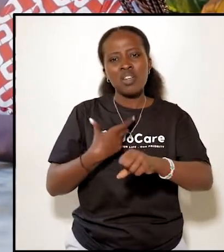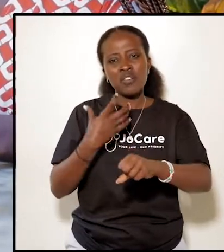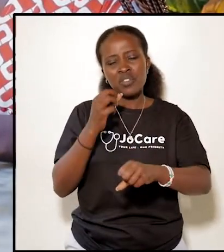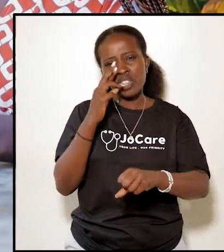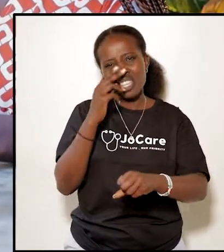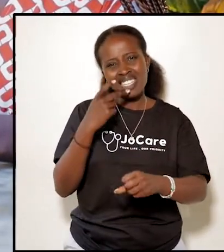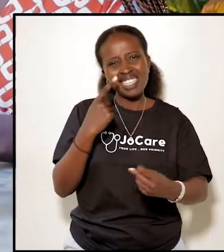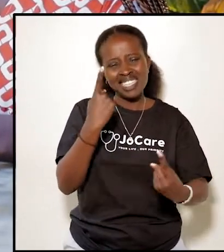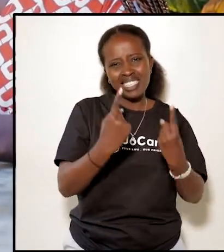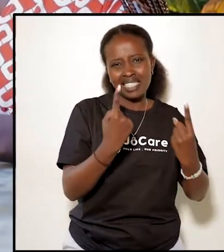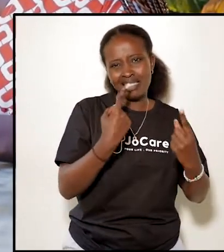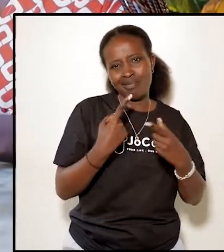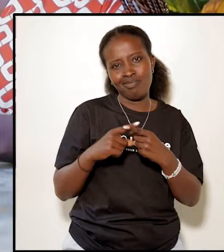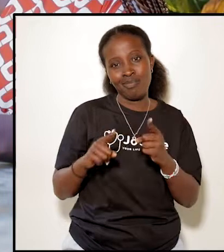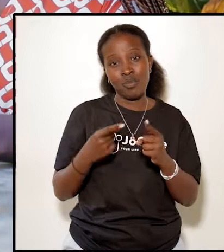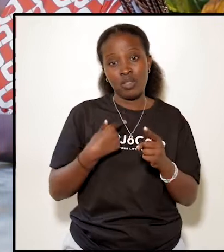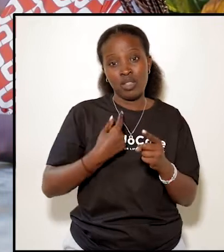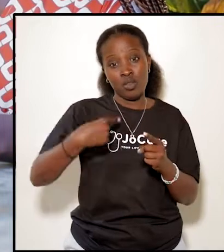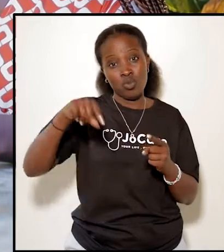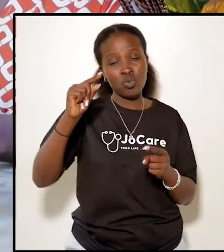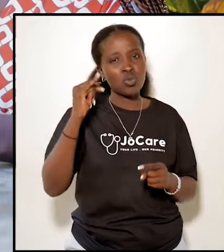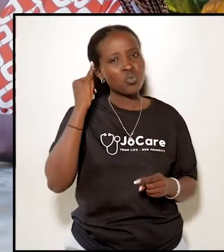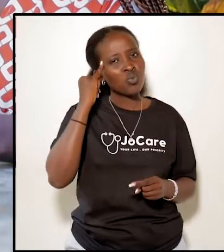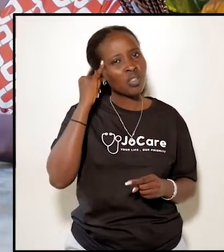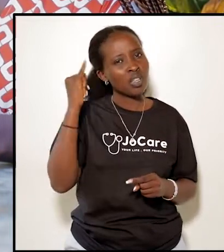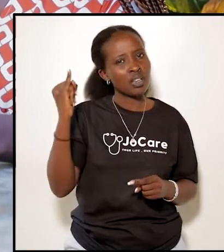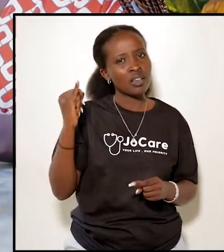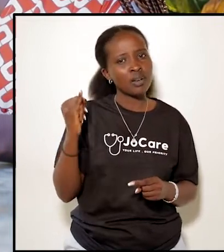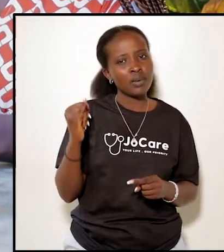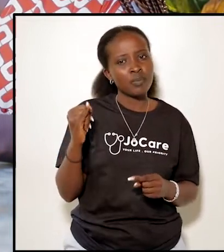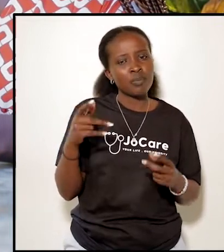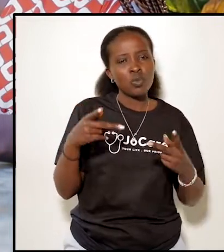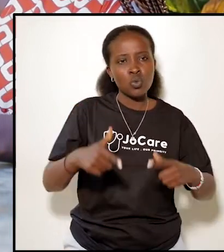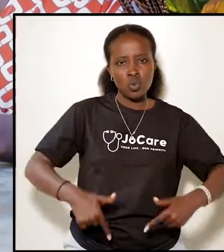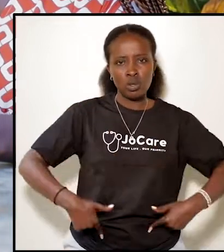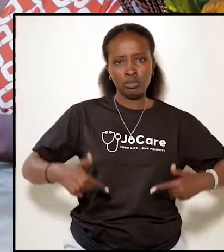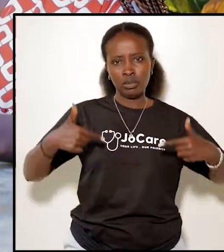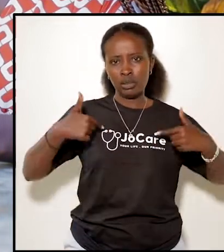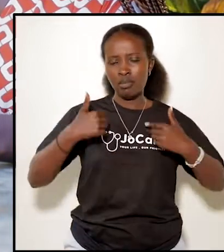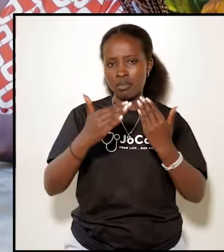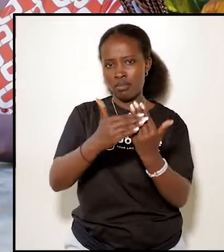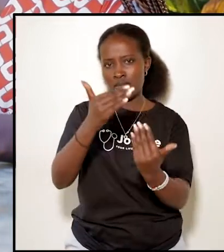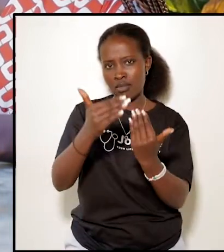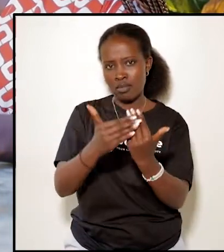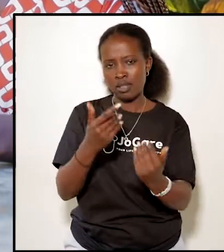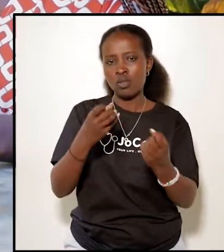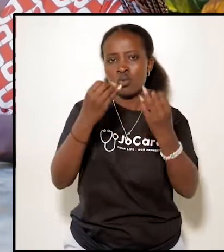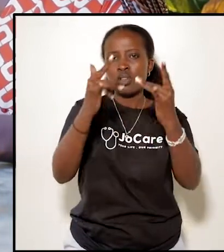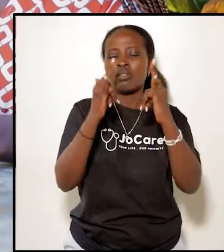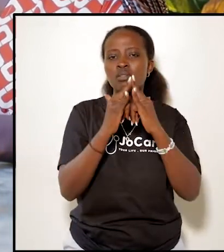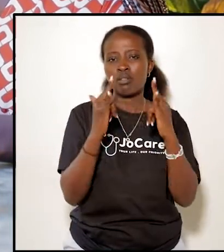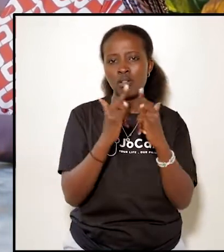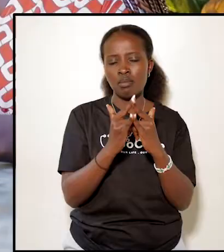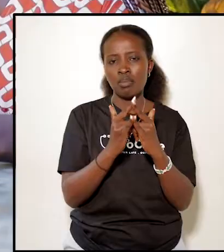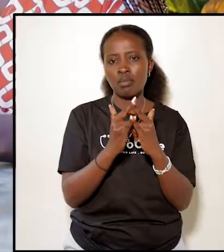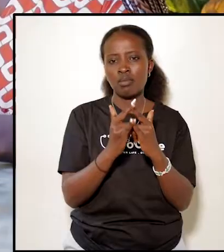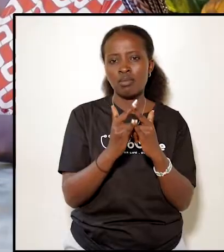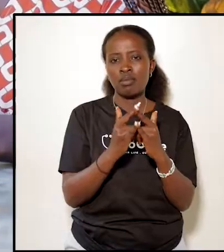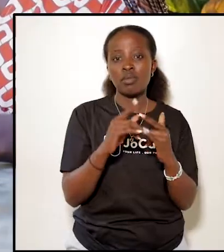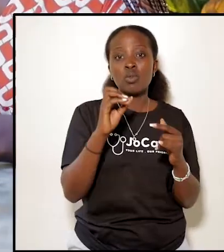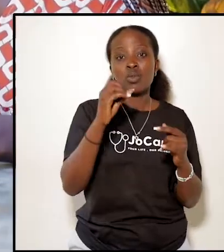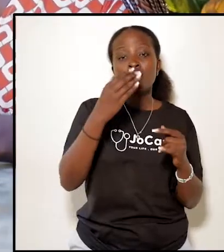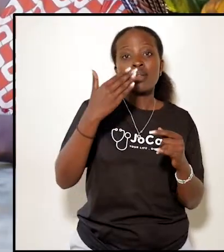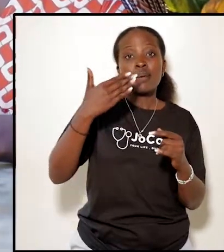think that you have some kind of that, you can go to seek the healthcare provider and he give you advice or